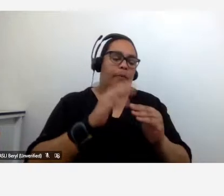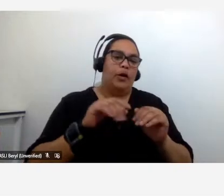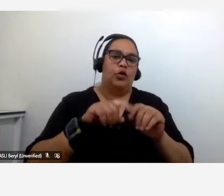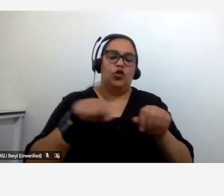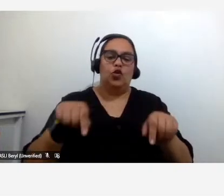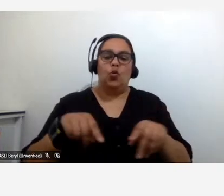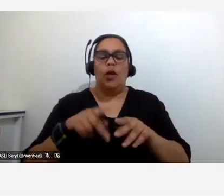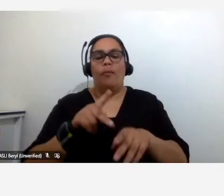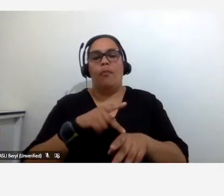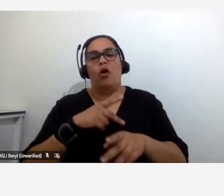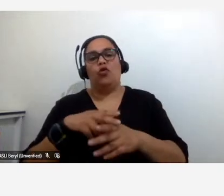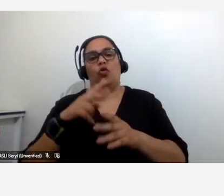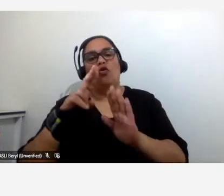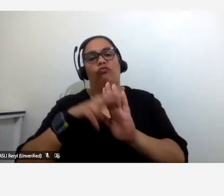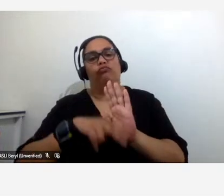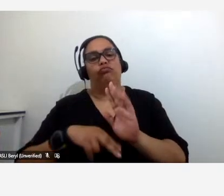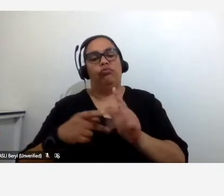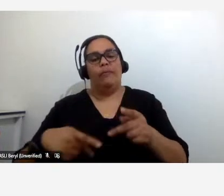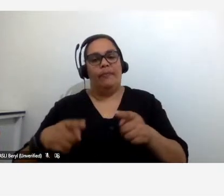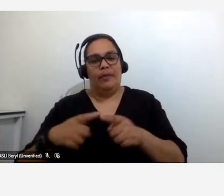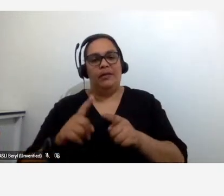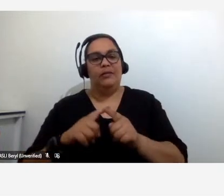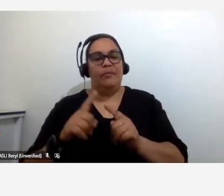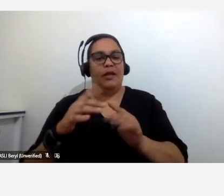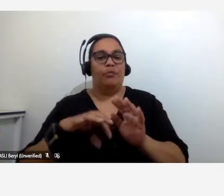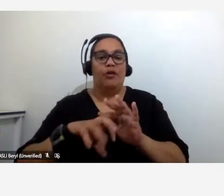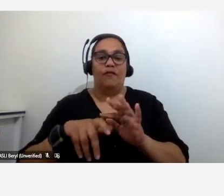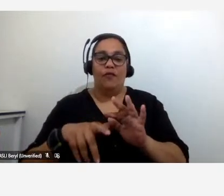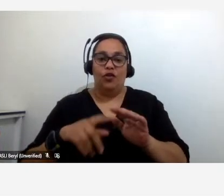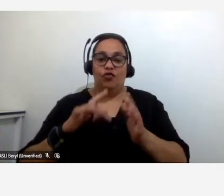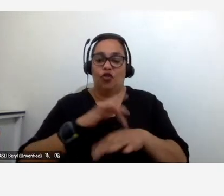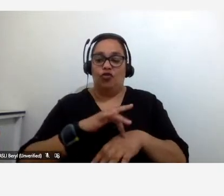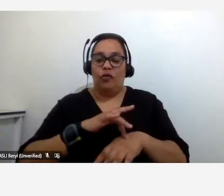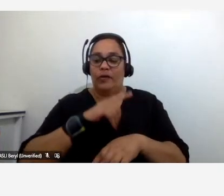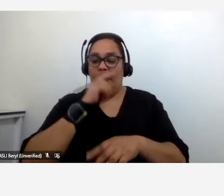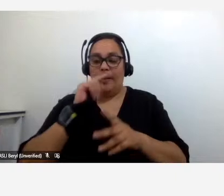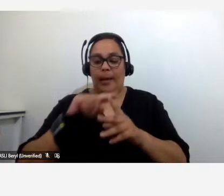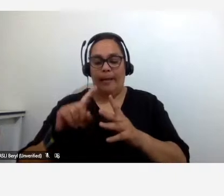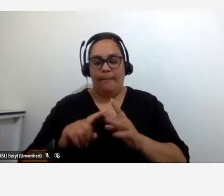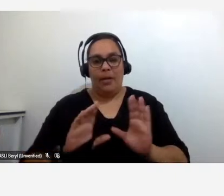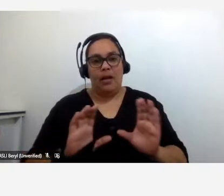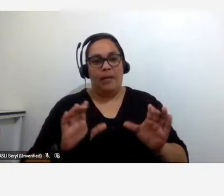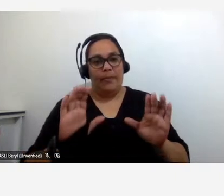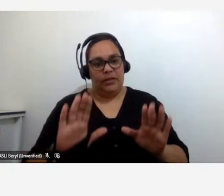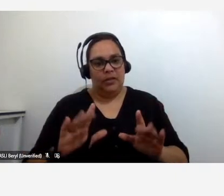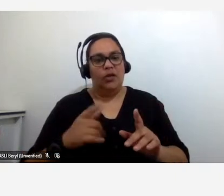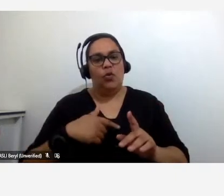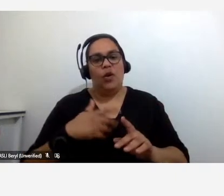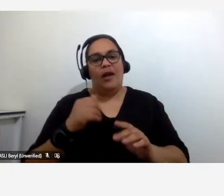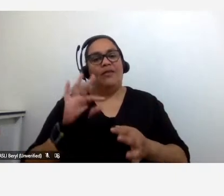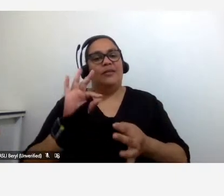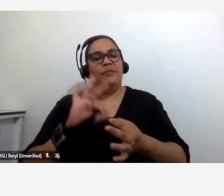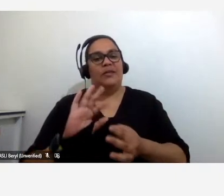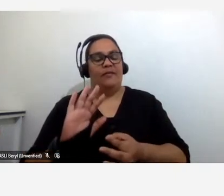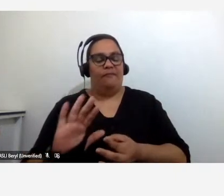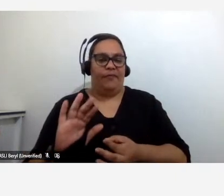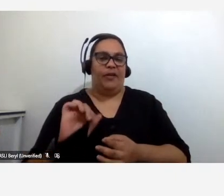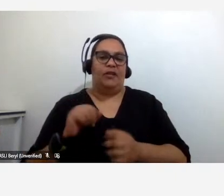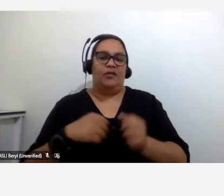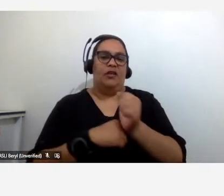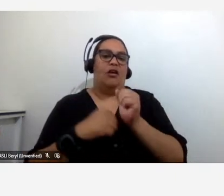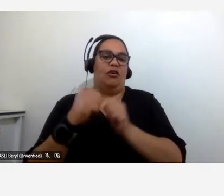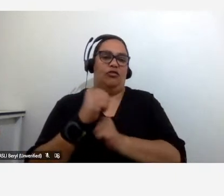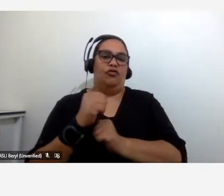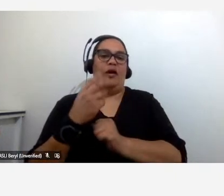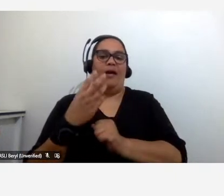parks, cemeteries, and that type of thing. Under the Provincial Geographical Names Committee, We have specific structures that